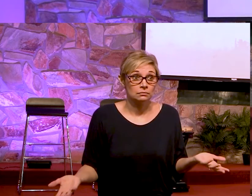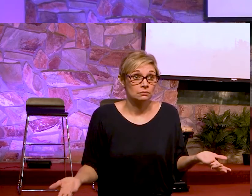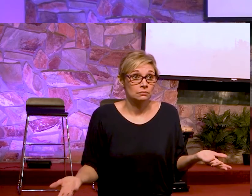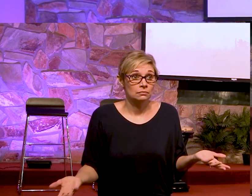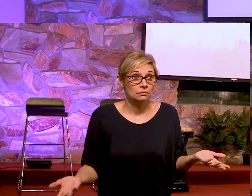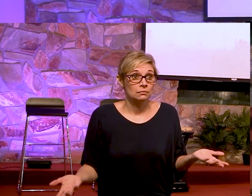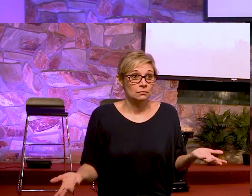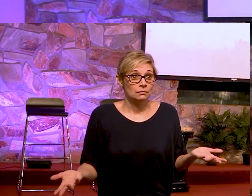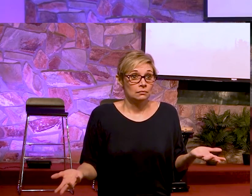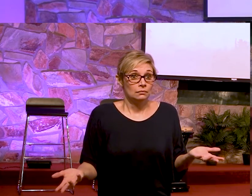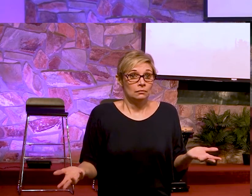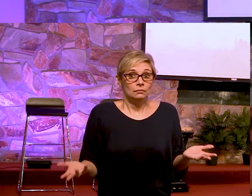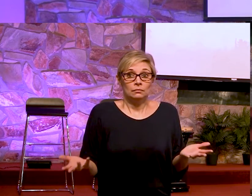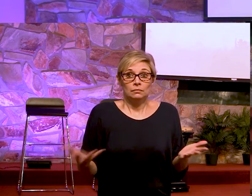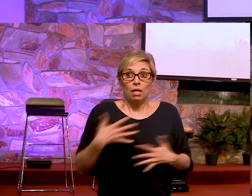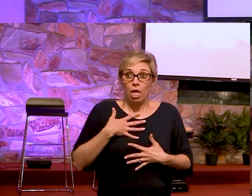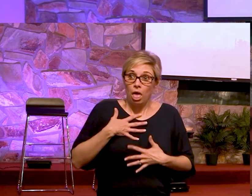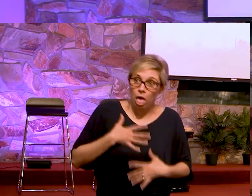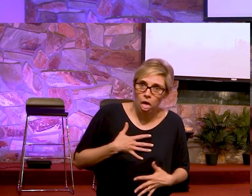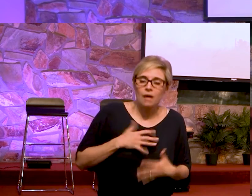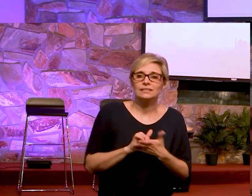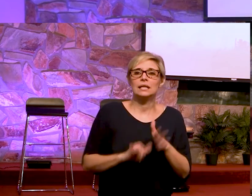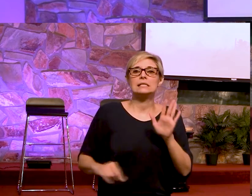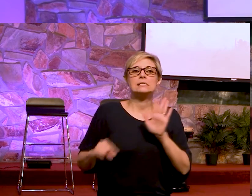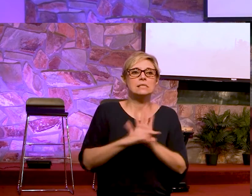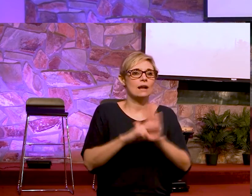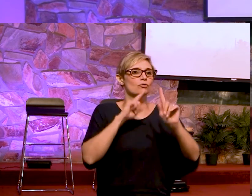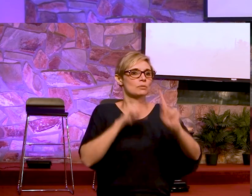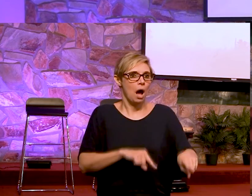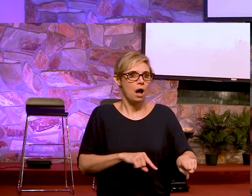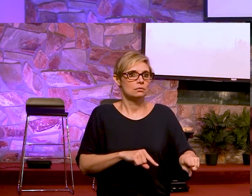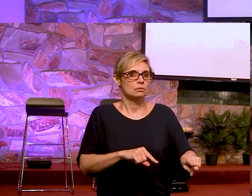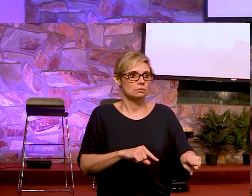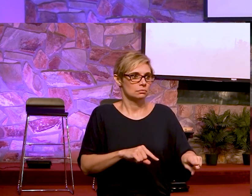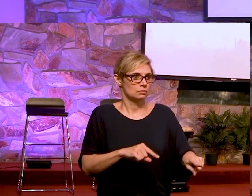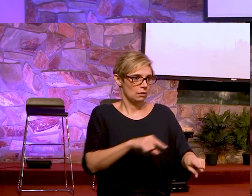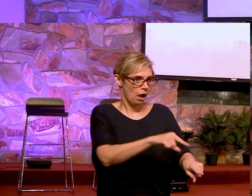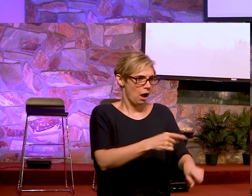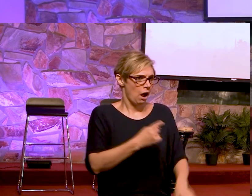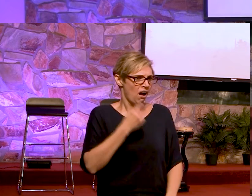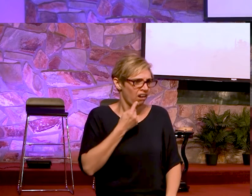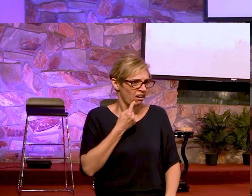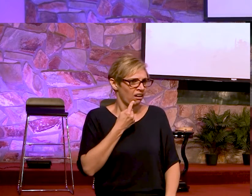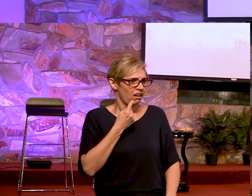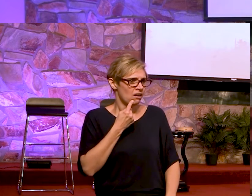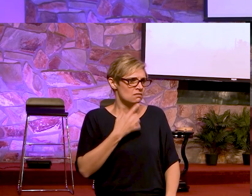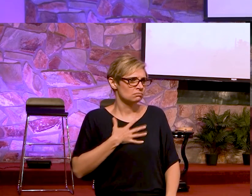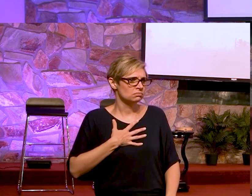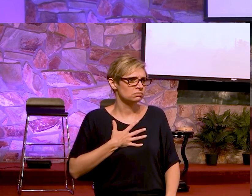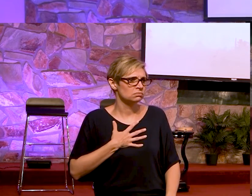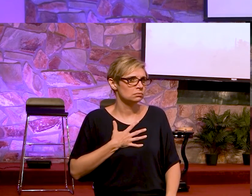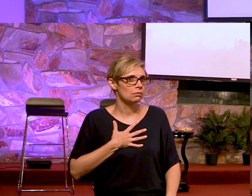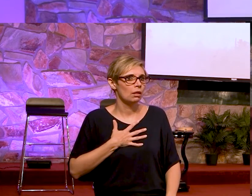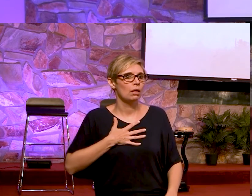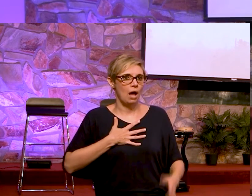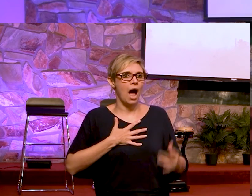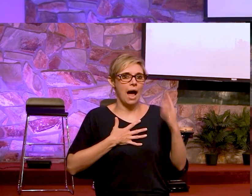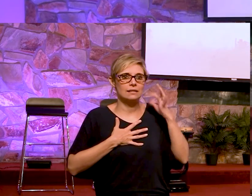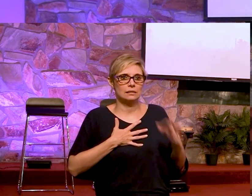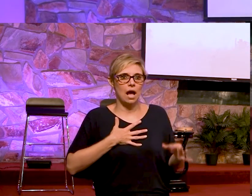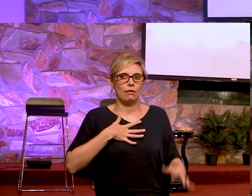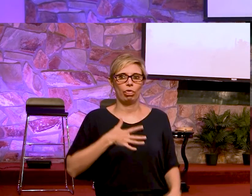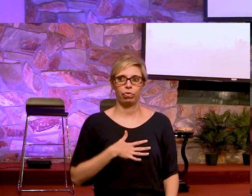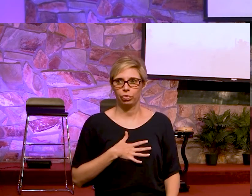Discouragement is a negative response to a disappointment. You choose to